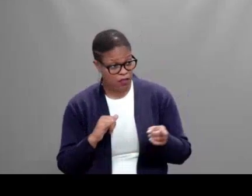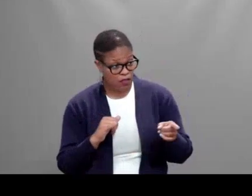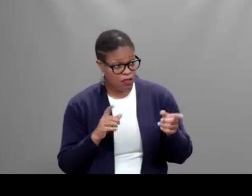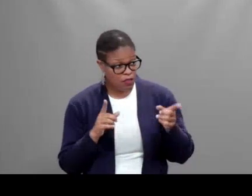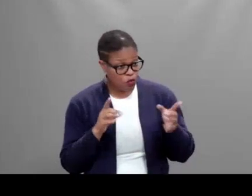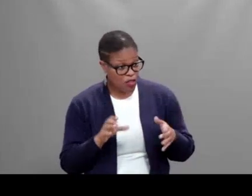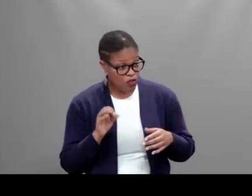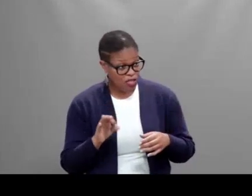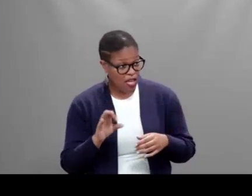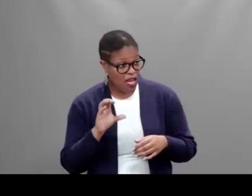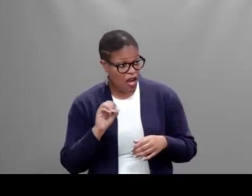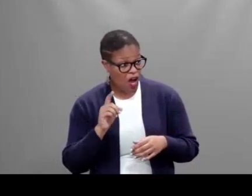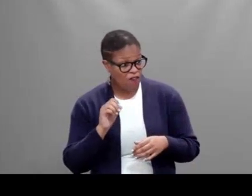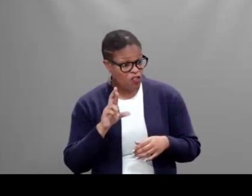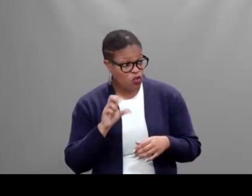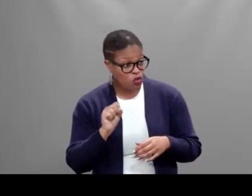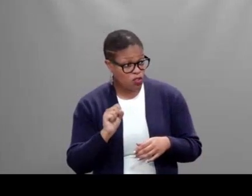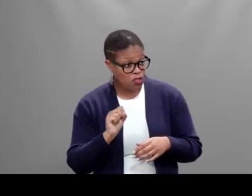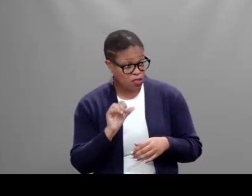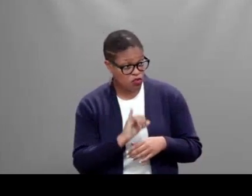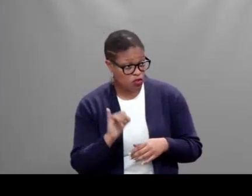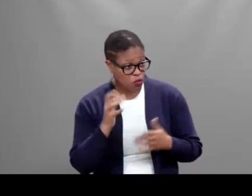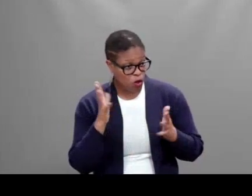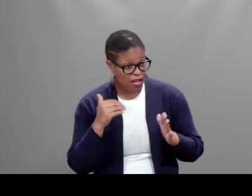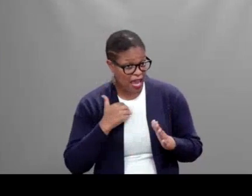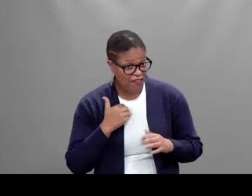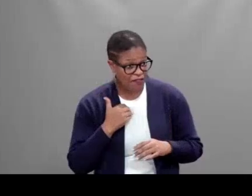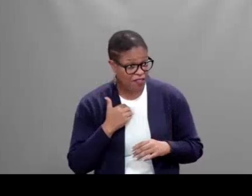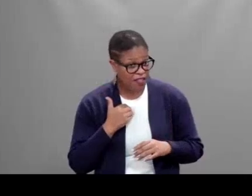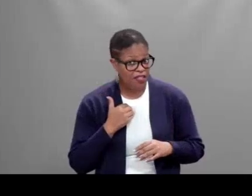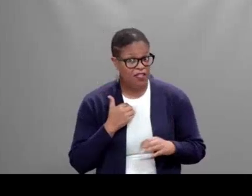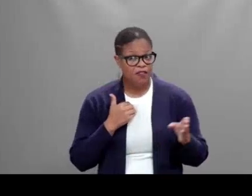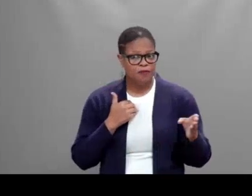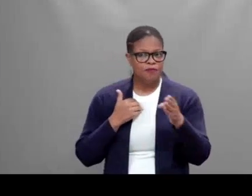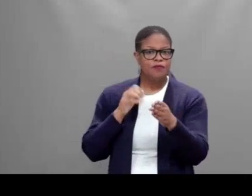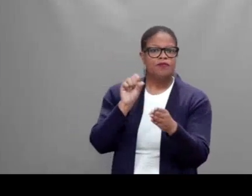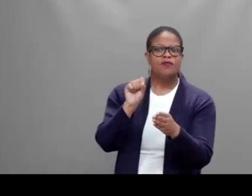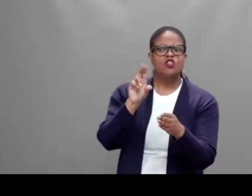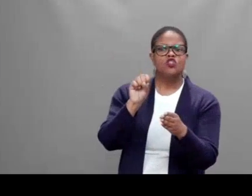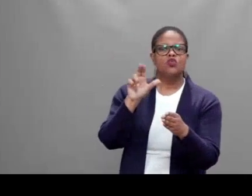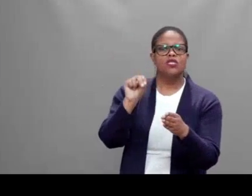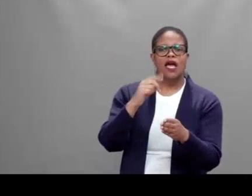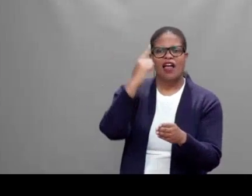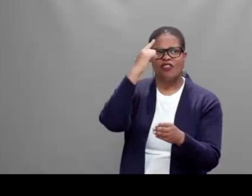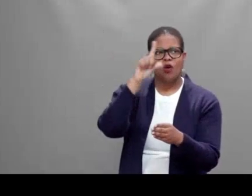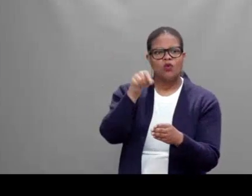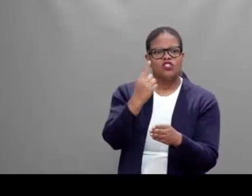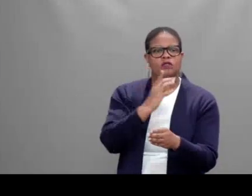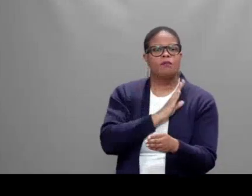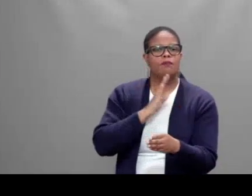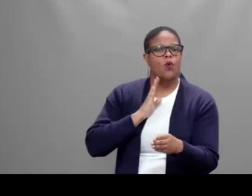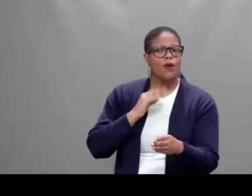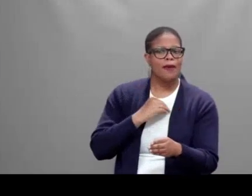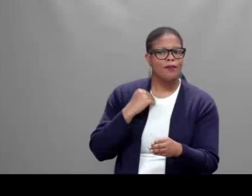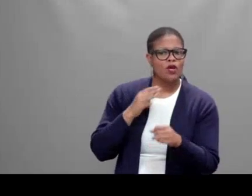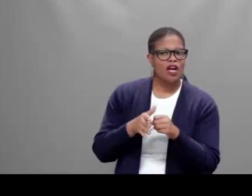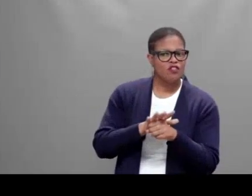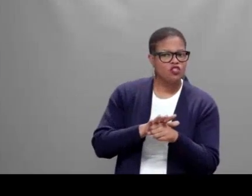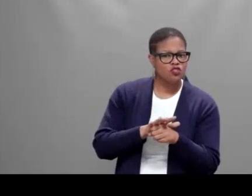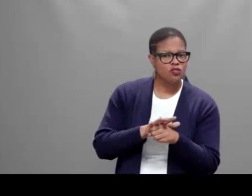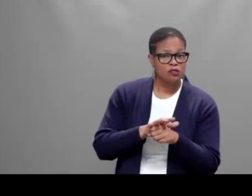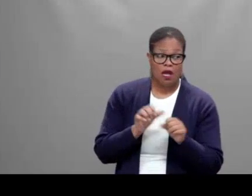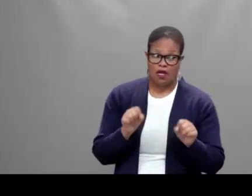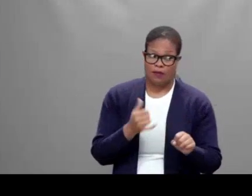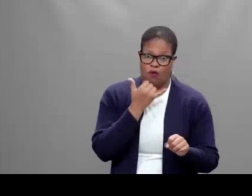Directors and officers insurance. I thought it was just board member coverage, but I mean, I